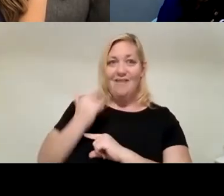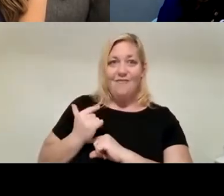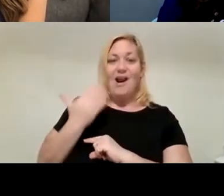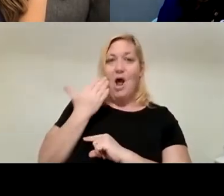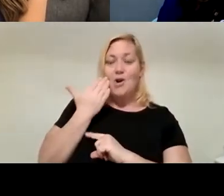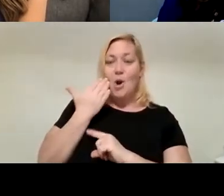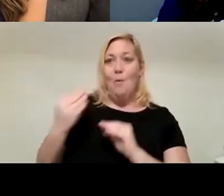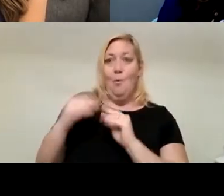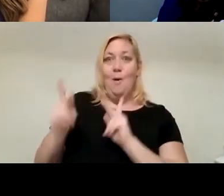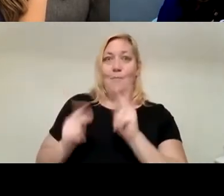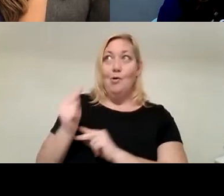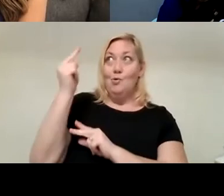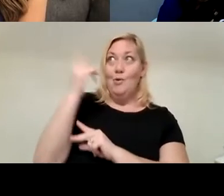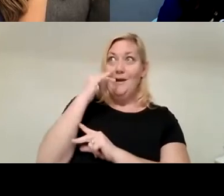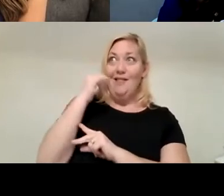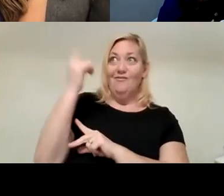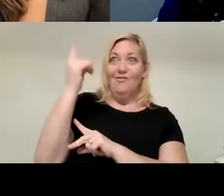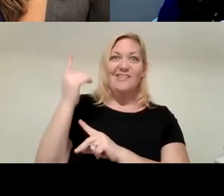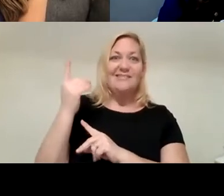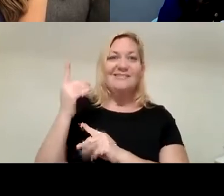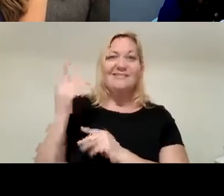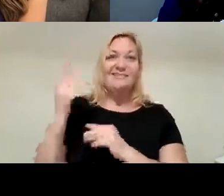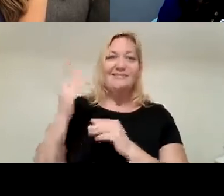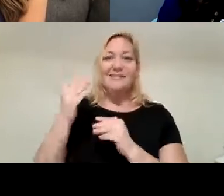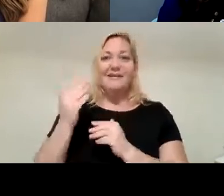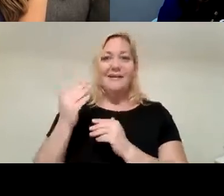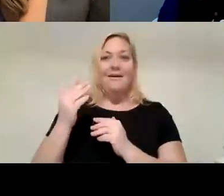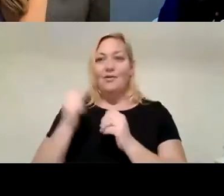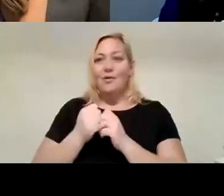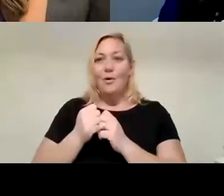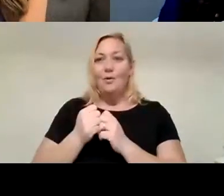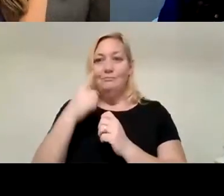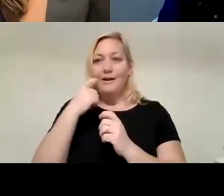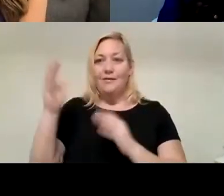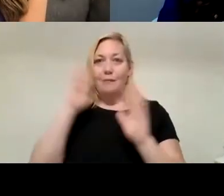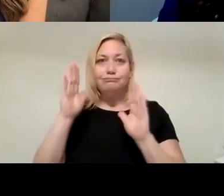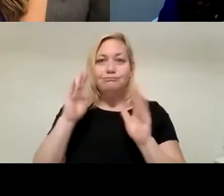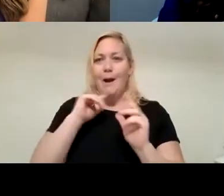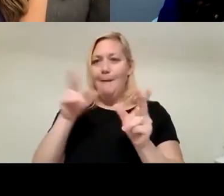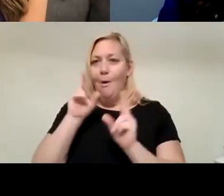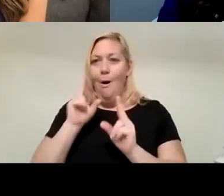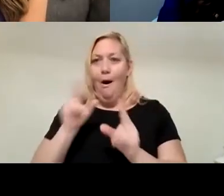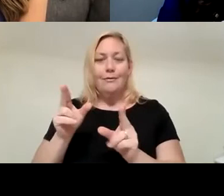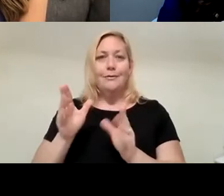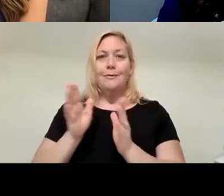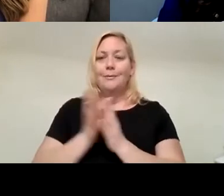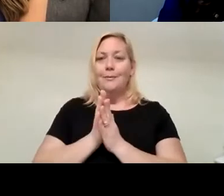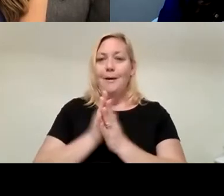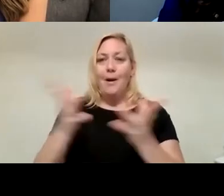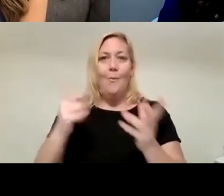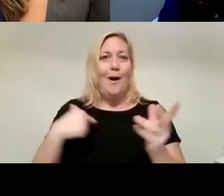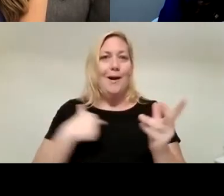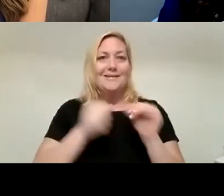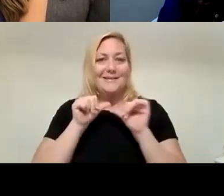think more people up in Northern California from this. And so I'm honored, and I want us to